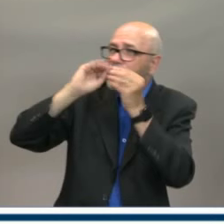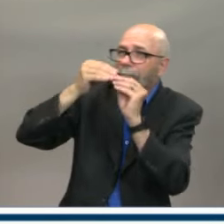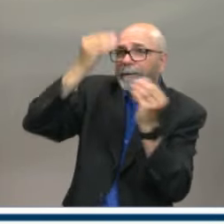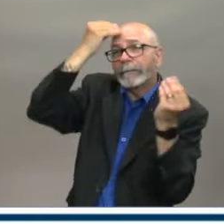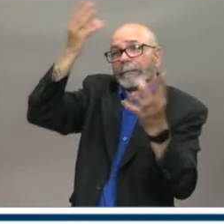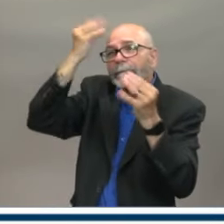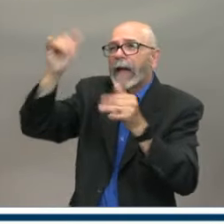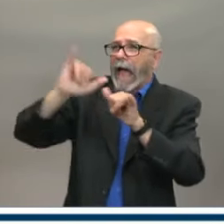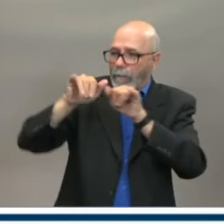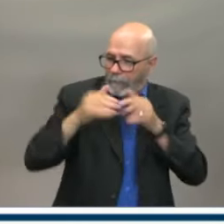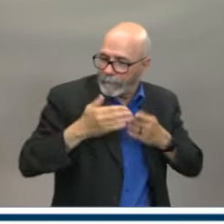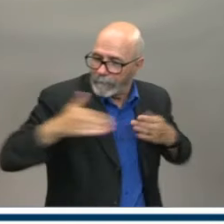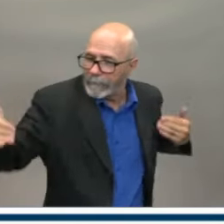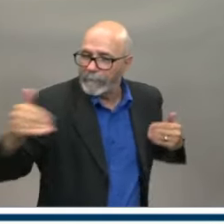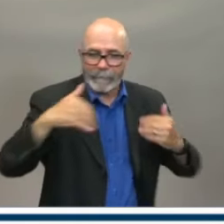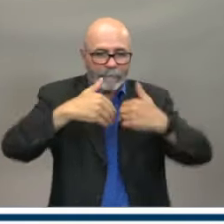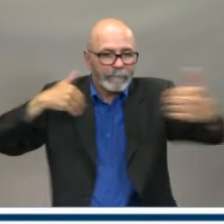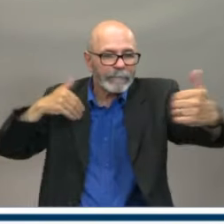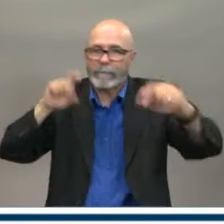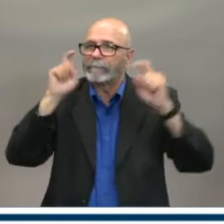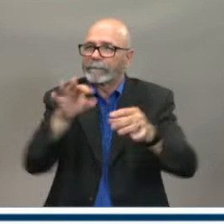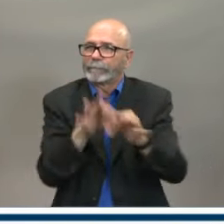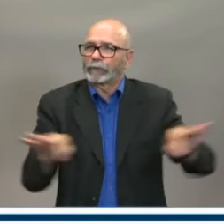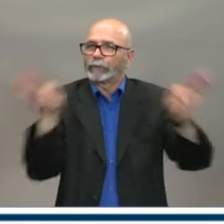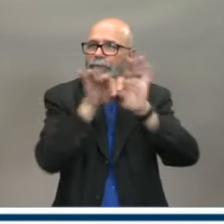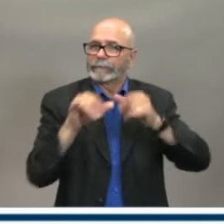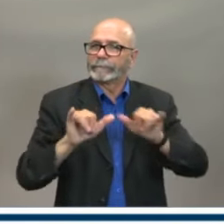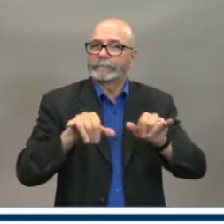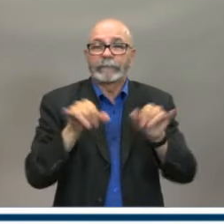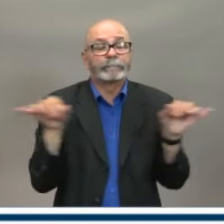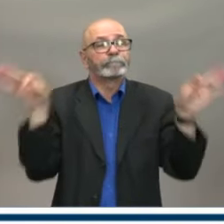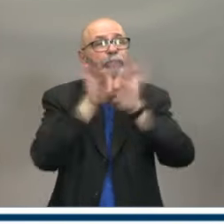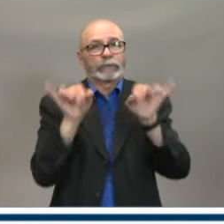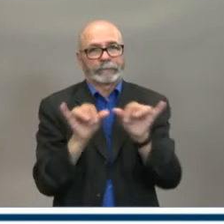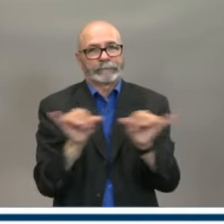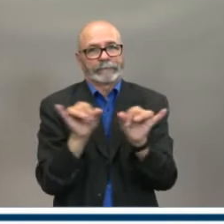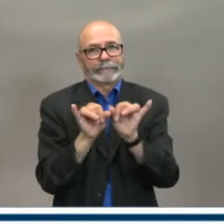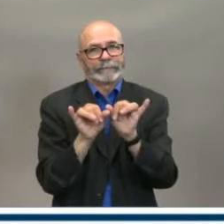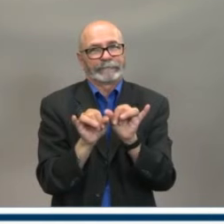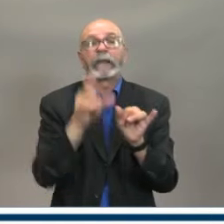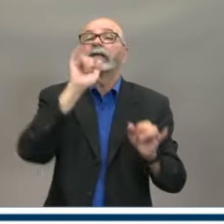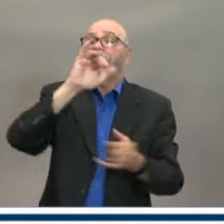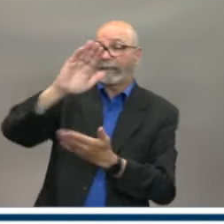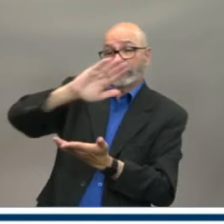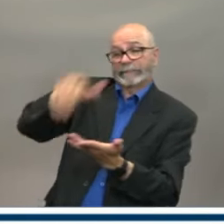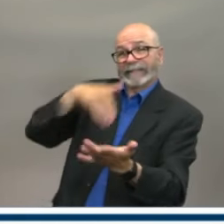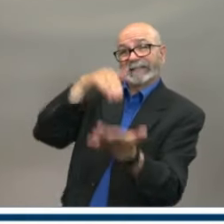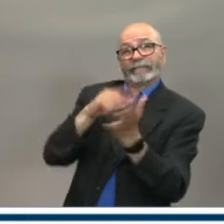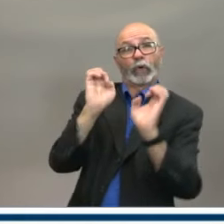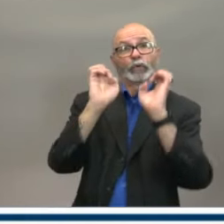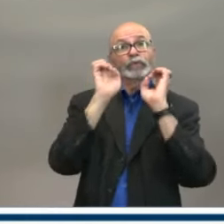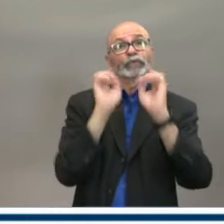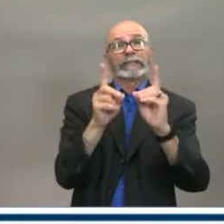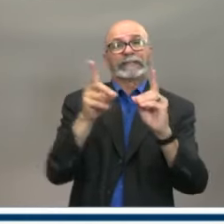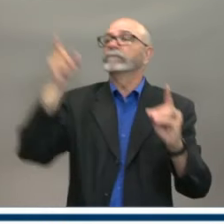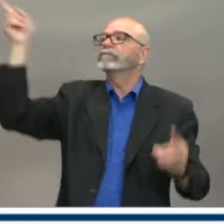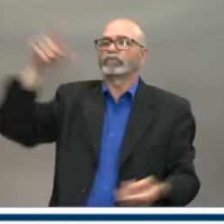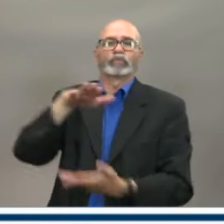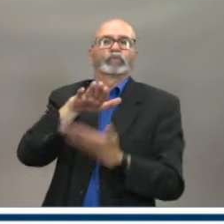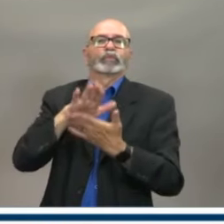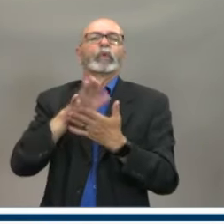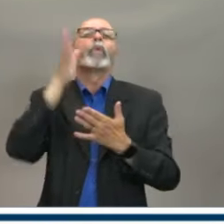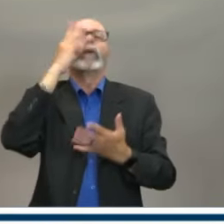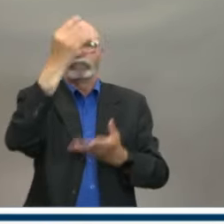system, the schools, the education centers, regional centers for education will be in touch with students and families in the near future for